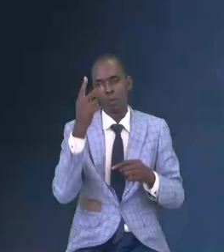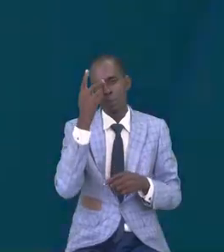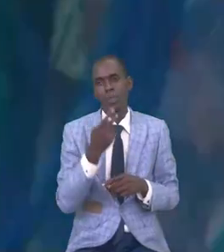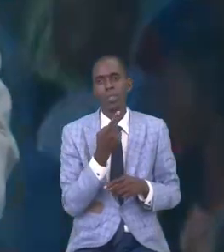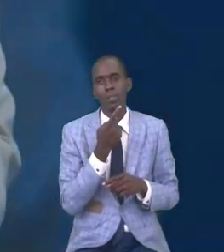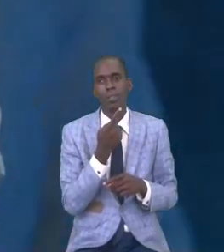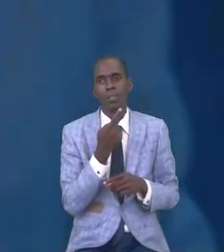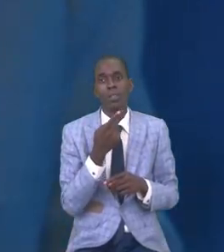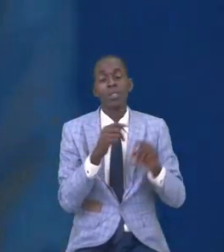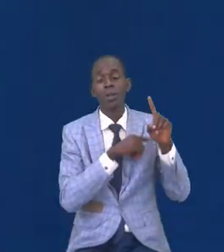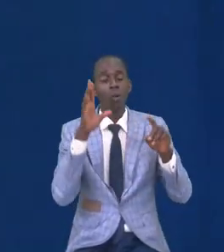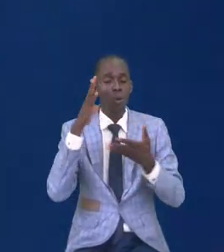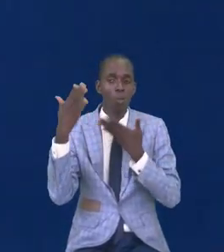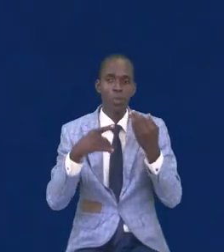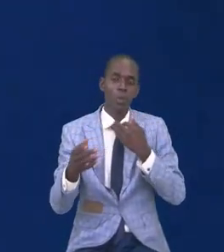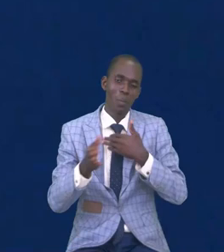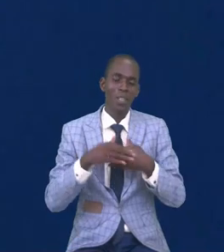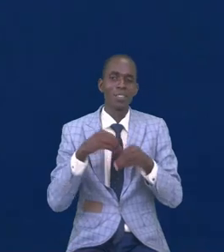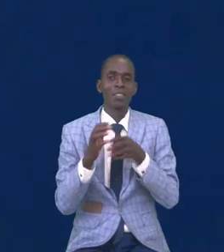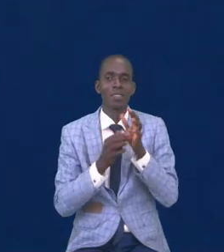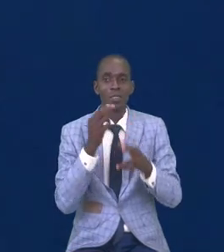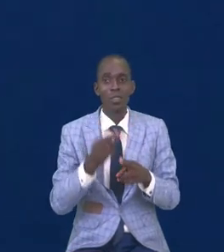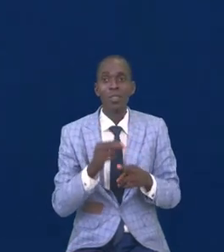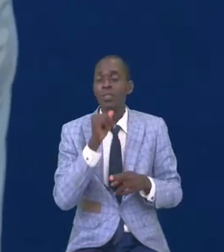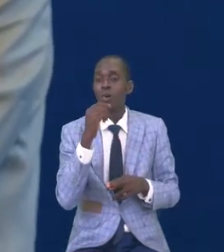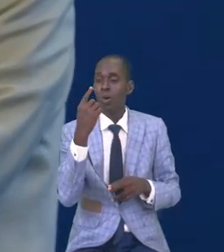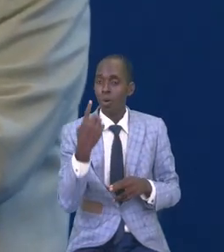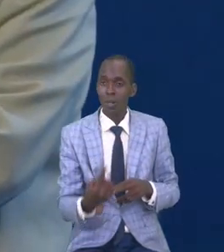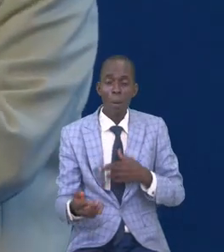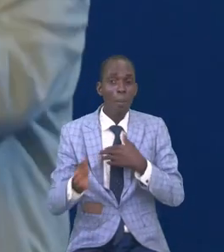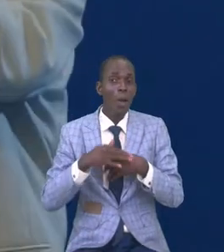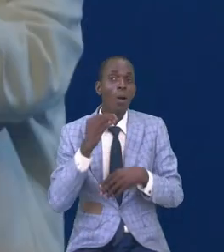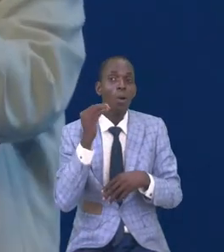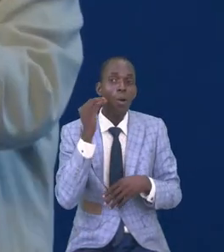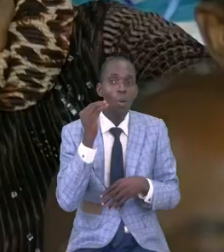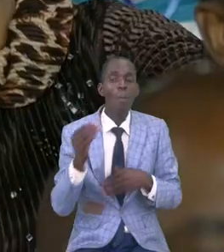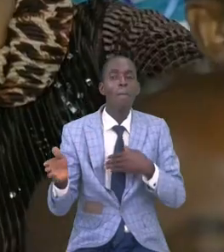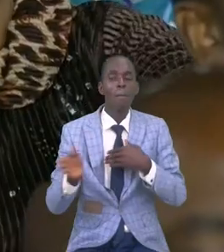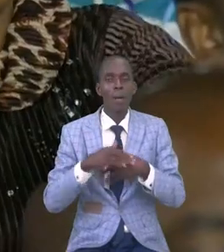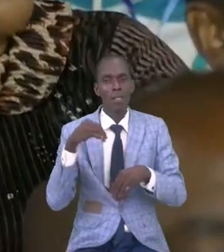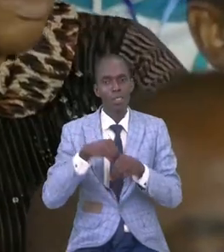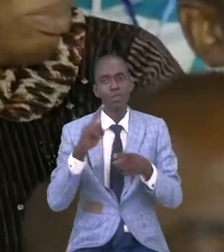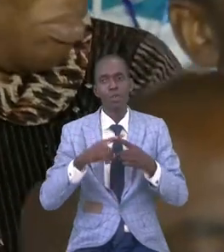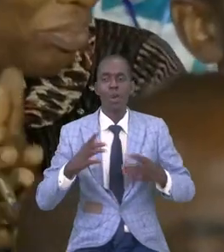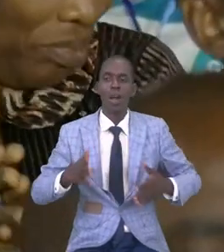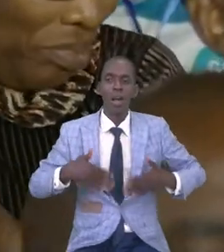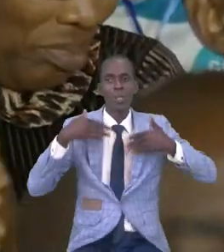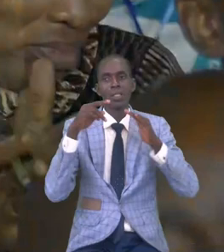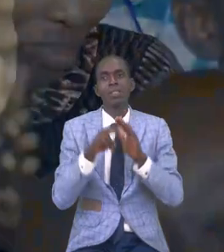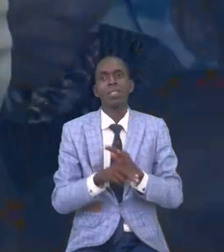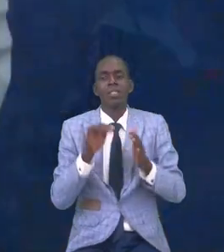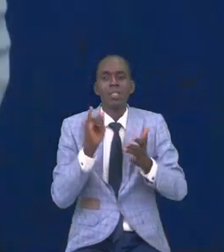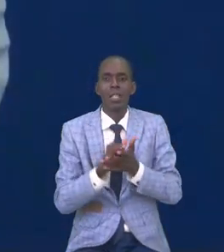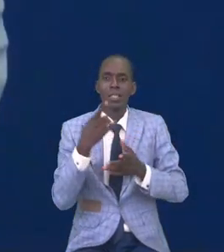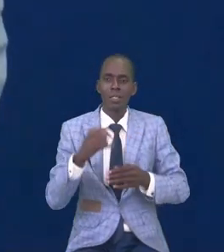I'll take you back. Not only back home, back to happiness. Back to